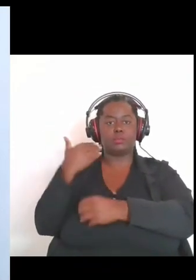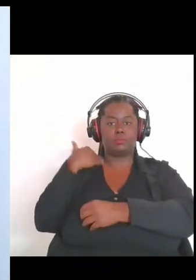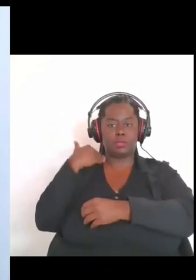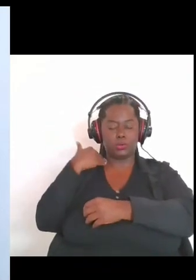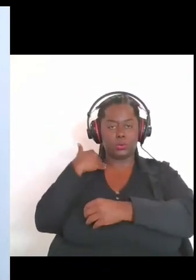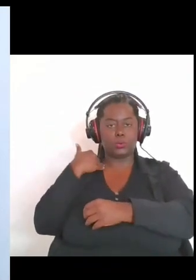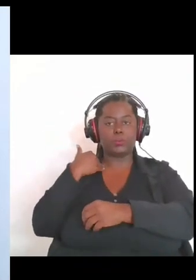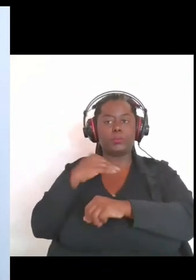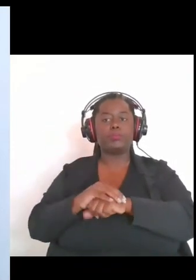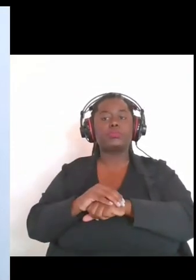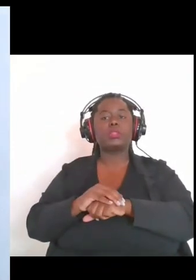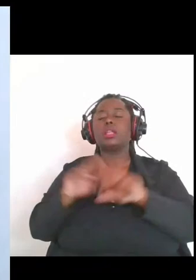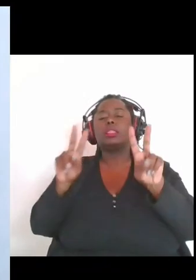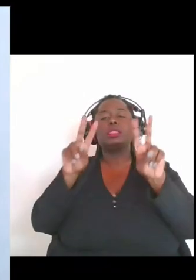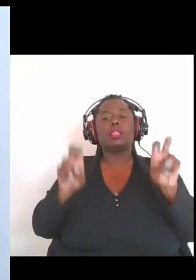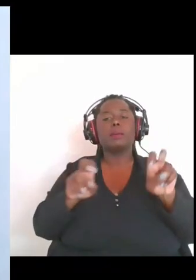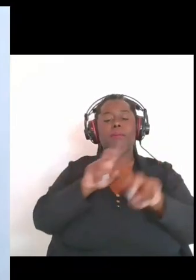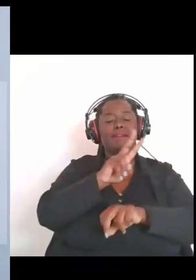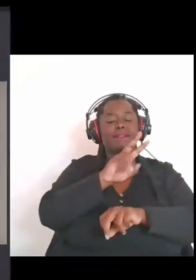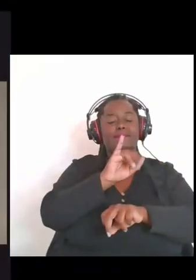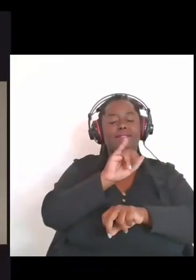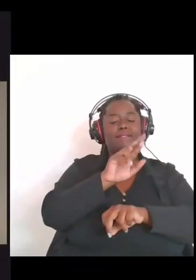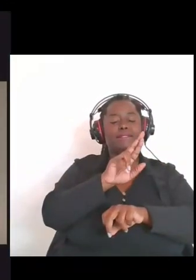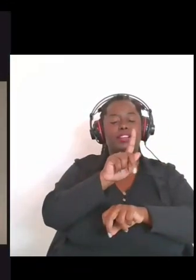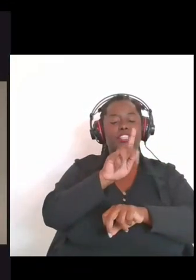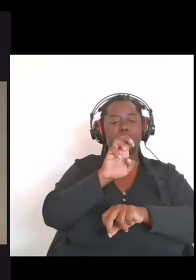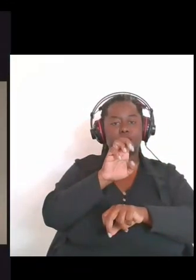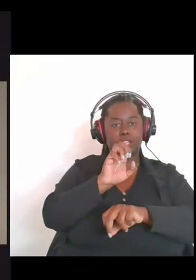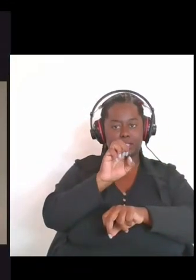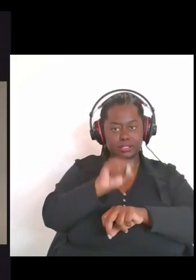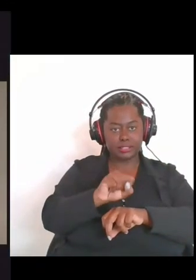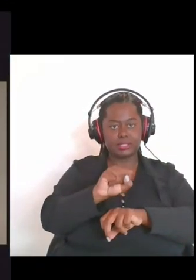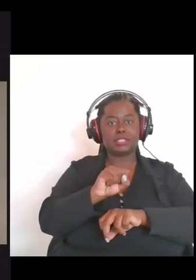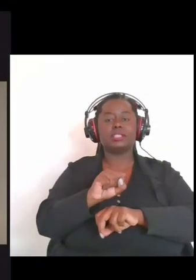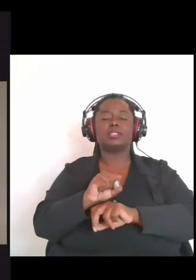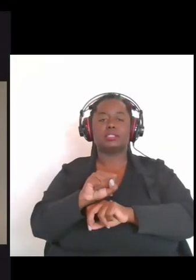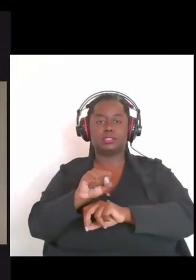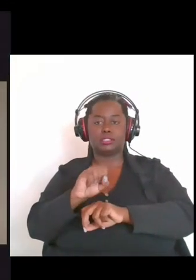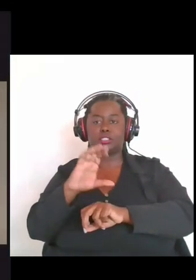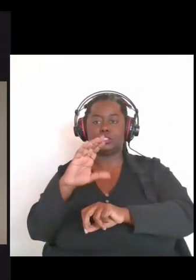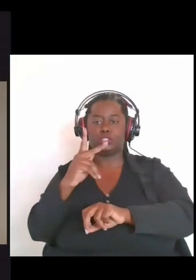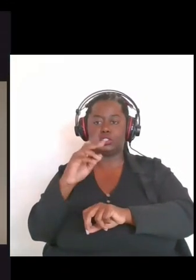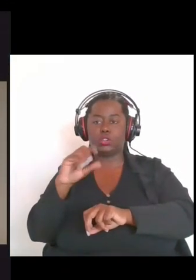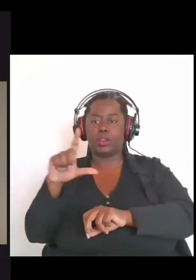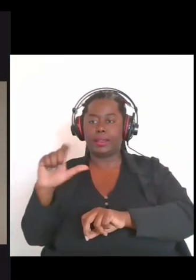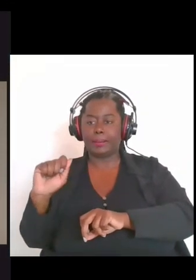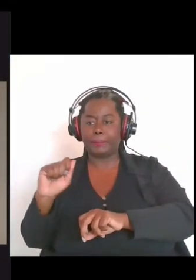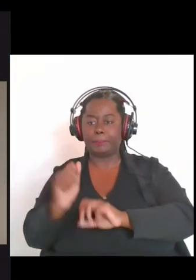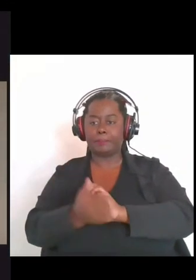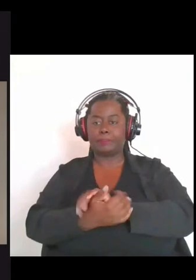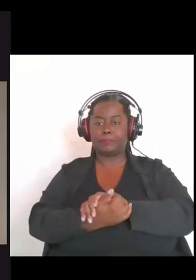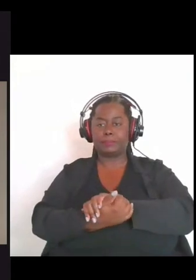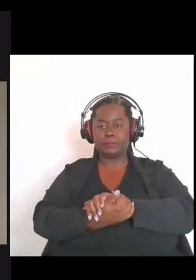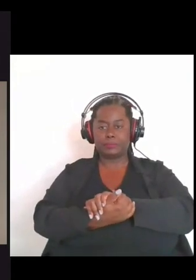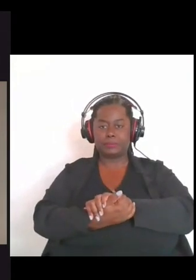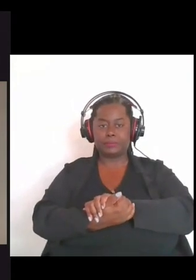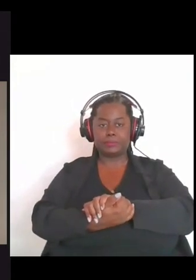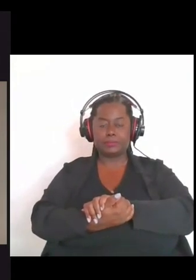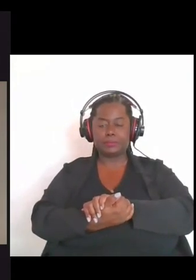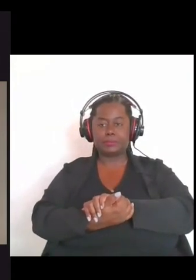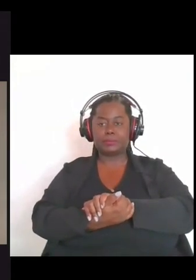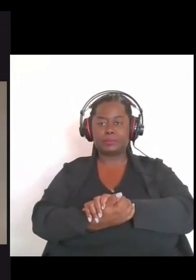her talk is entitled virgins so we'll turn over to you welcome